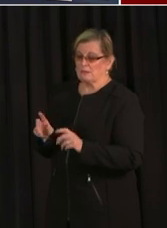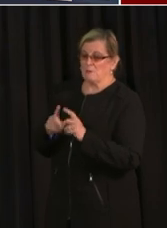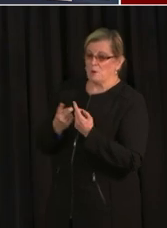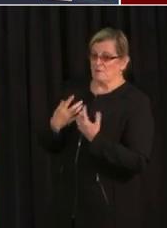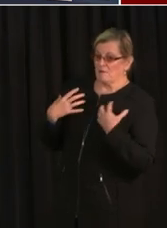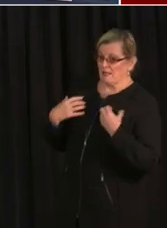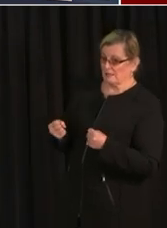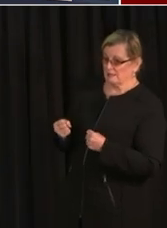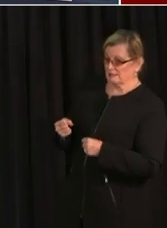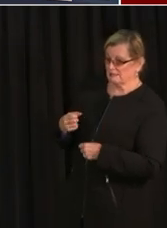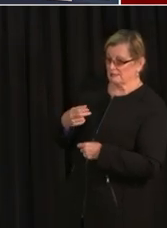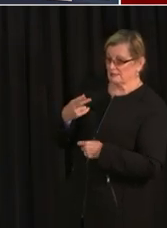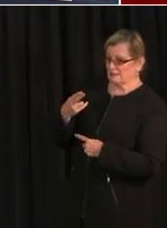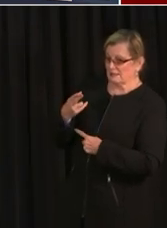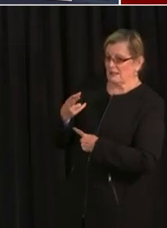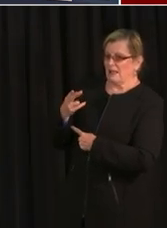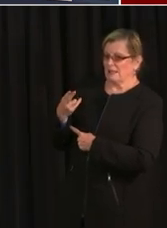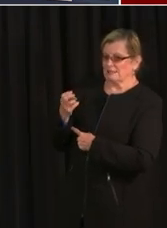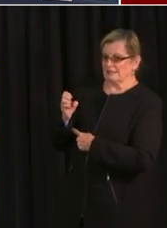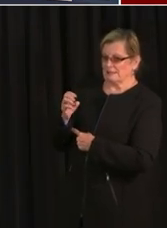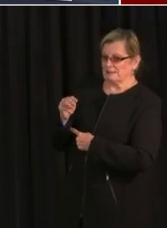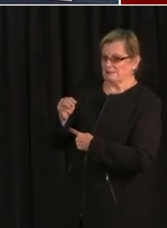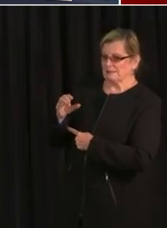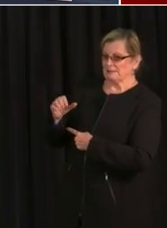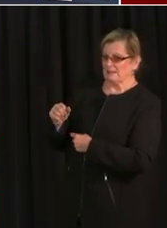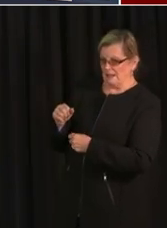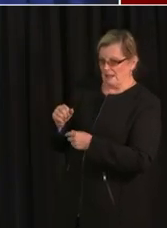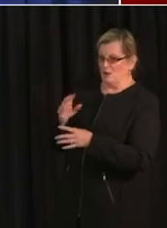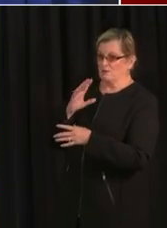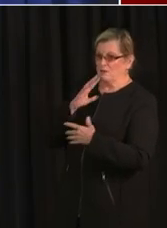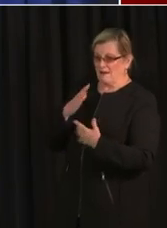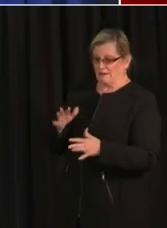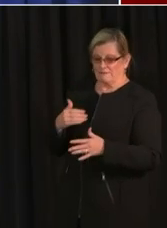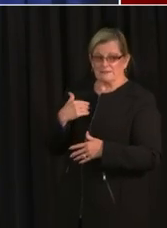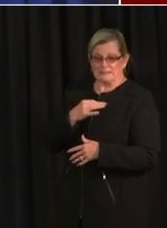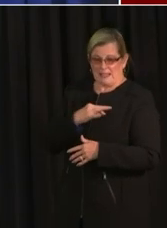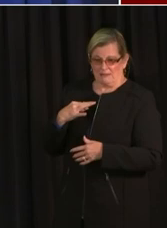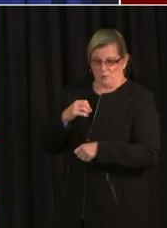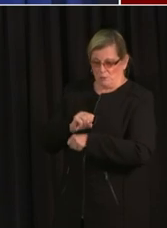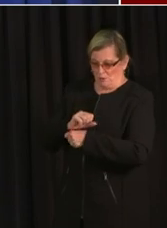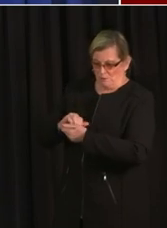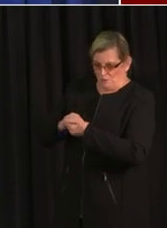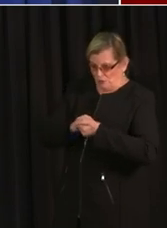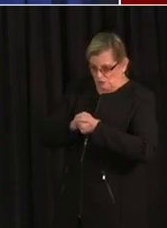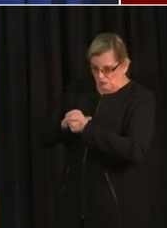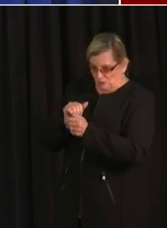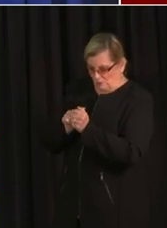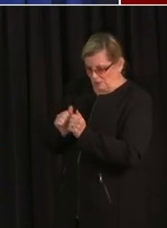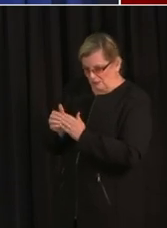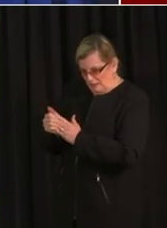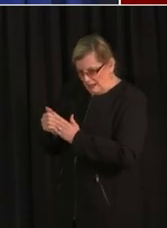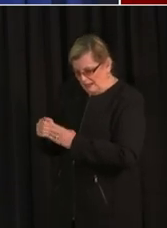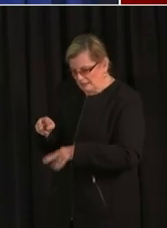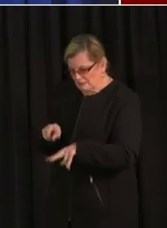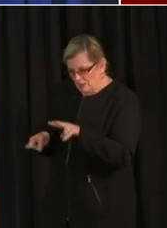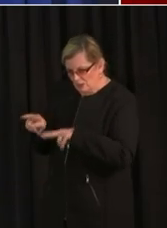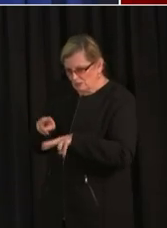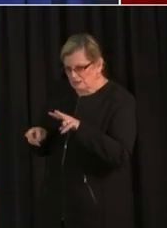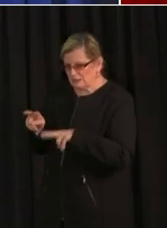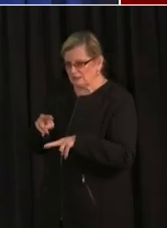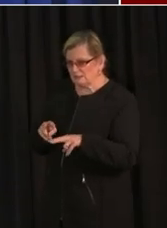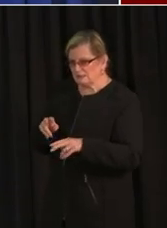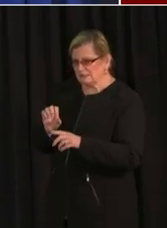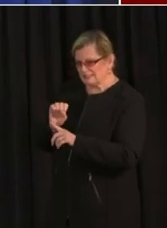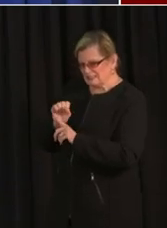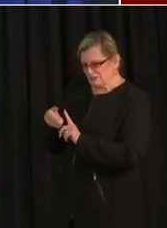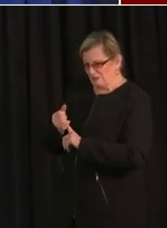have staff members on site working collaboratively with hospital leadership, continuing to monitor the